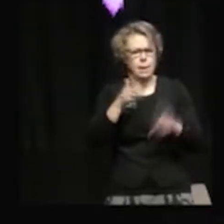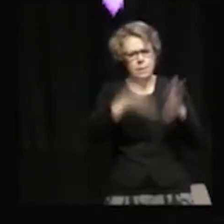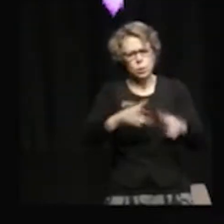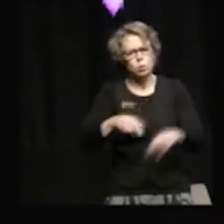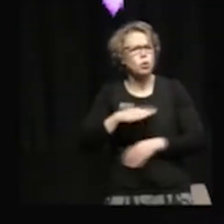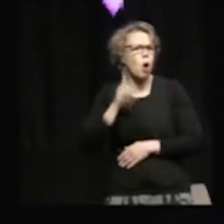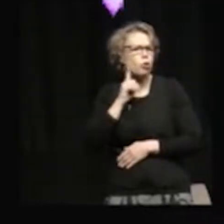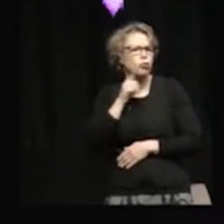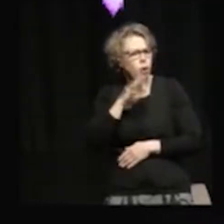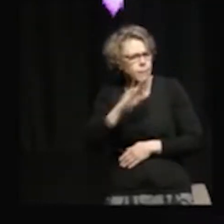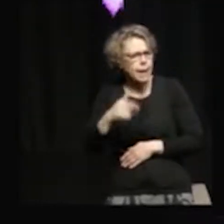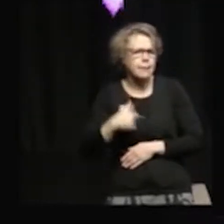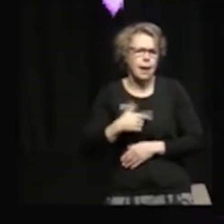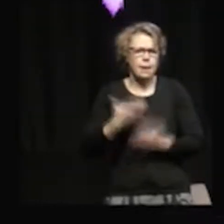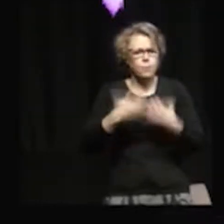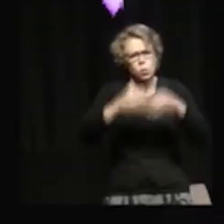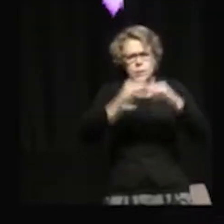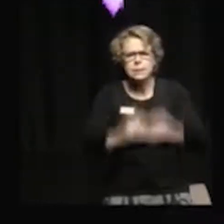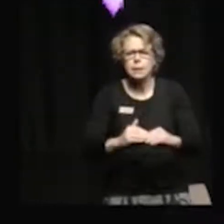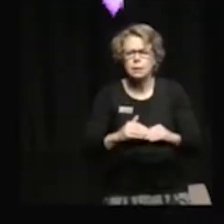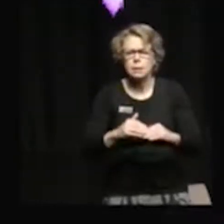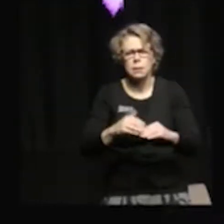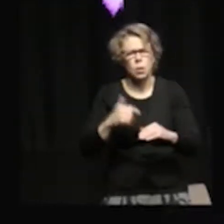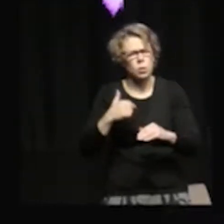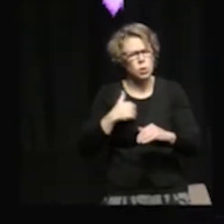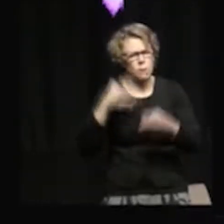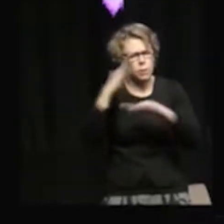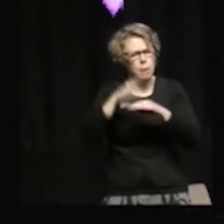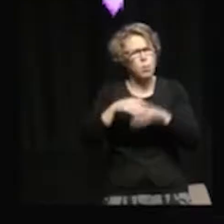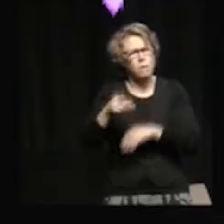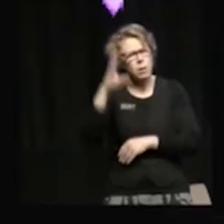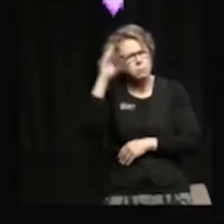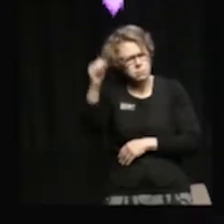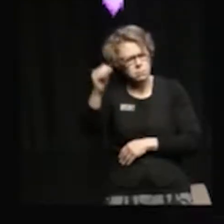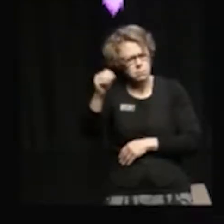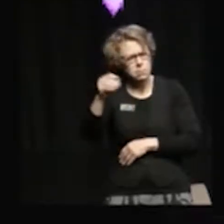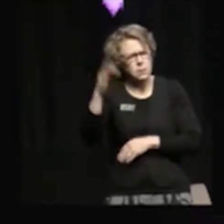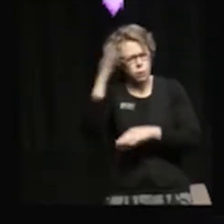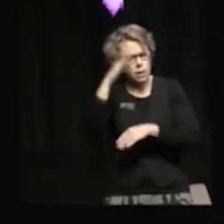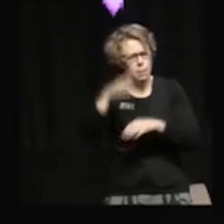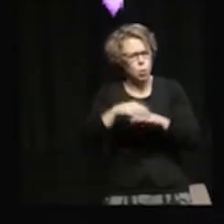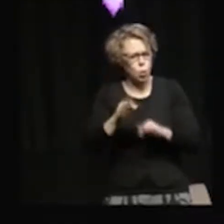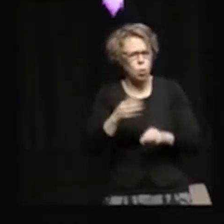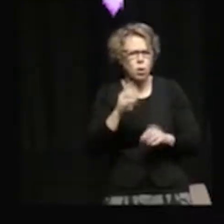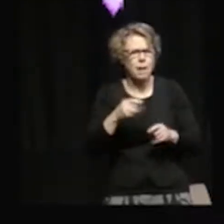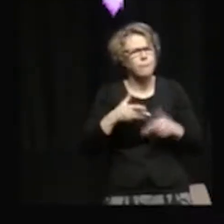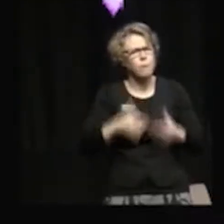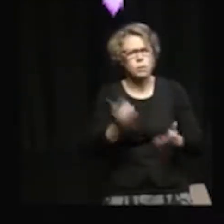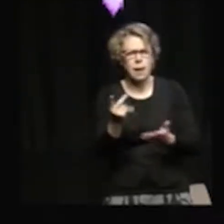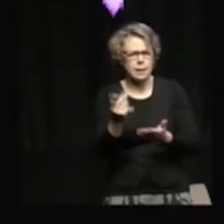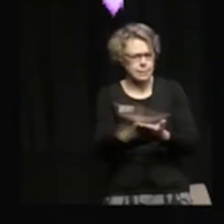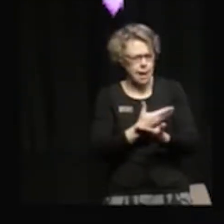disabled. And I wonder what he thinks about ethnic and cultural human rights.